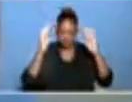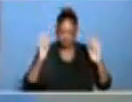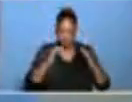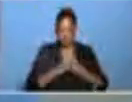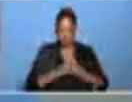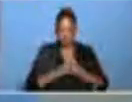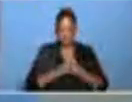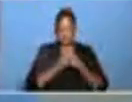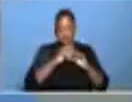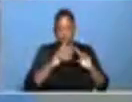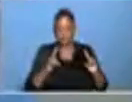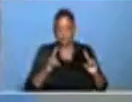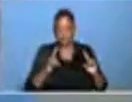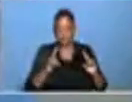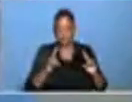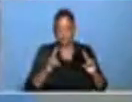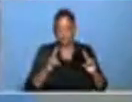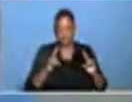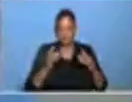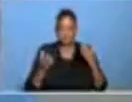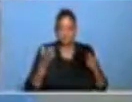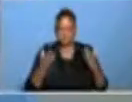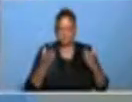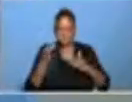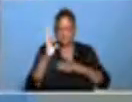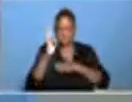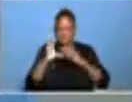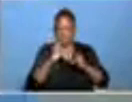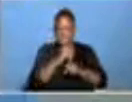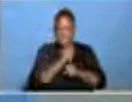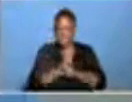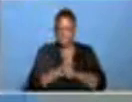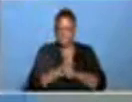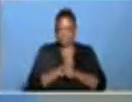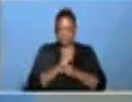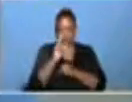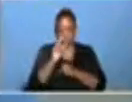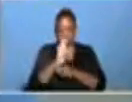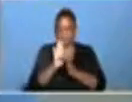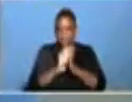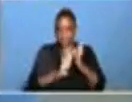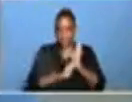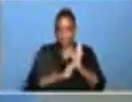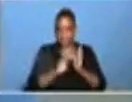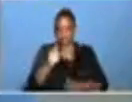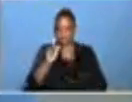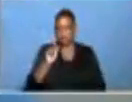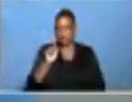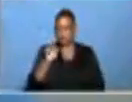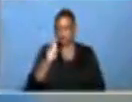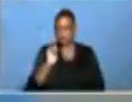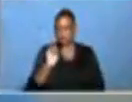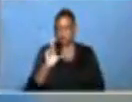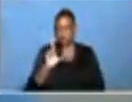In other news this evening, it's been shelved for about 7 years now, but the conditional release of offenders bill, better known as the parole bill, has made